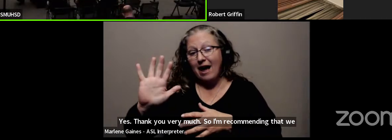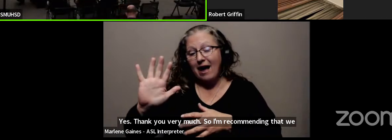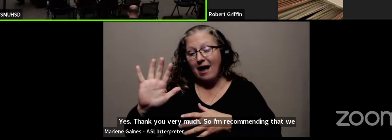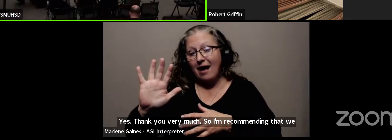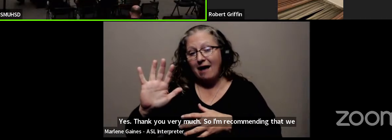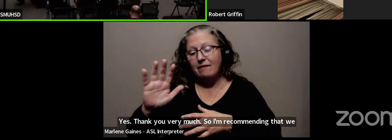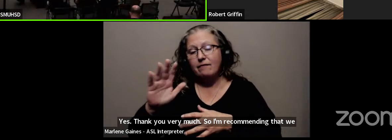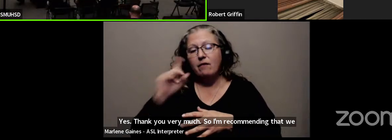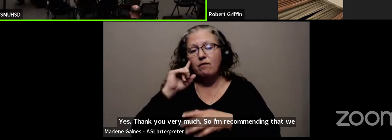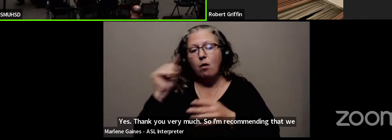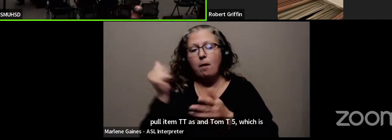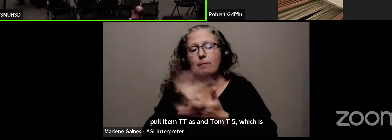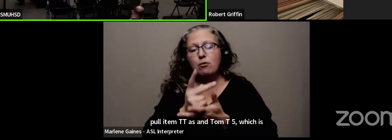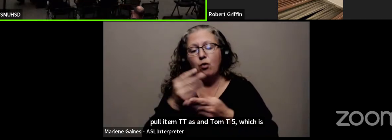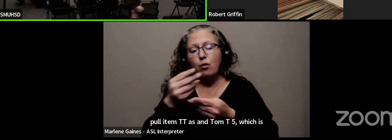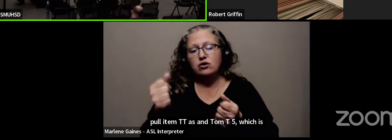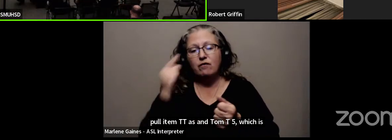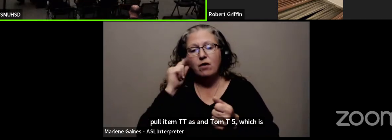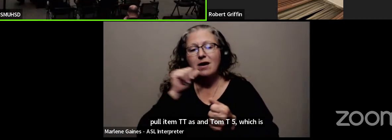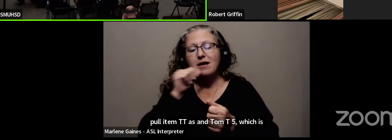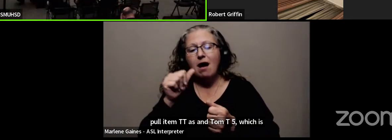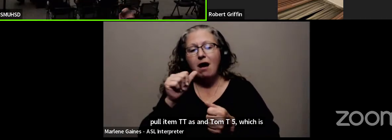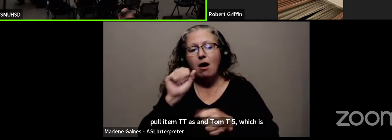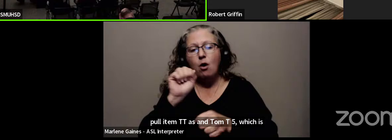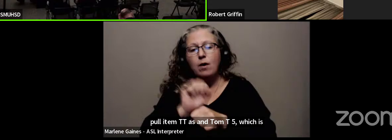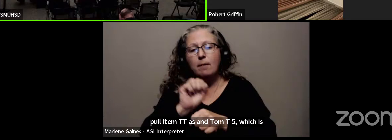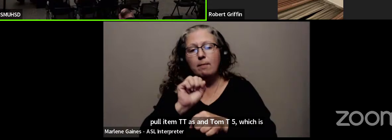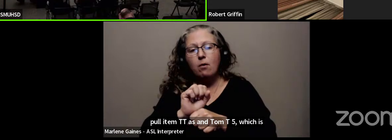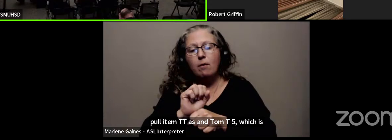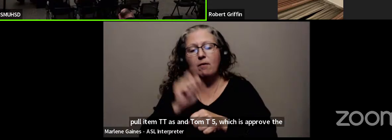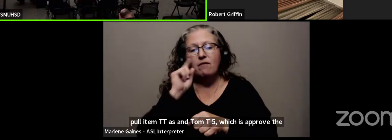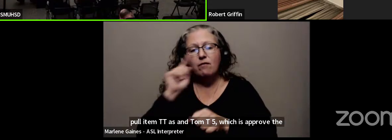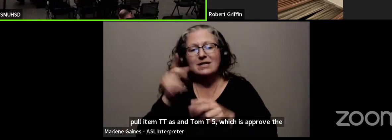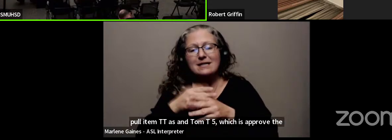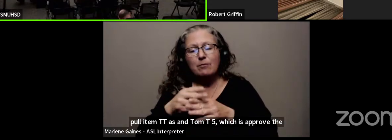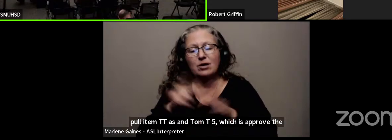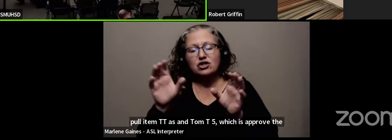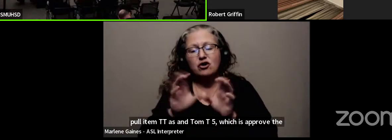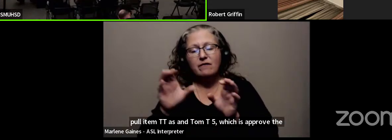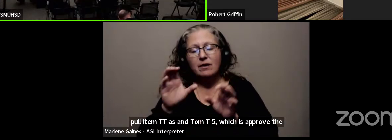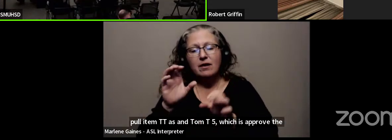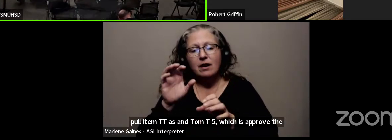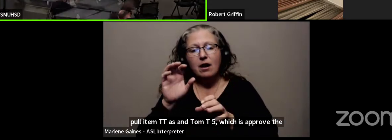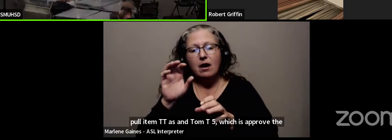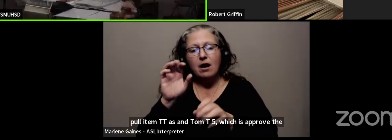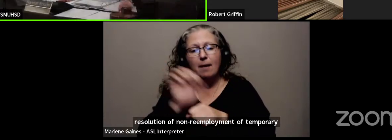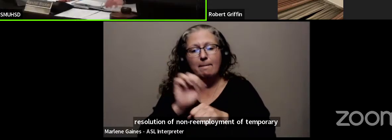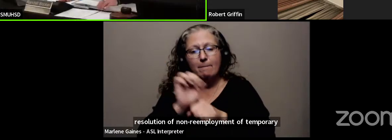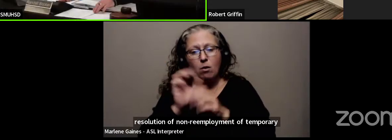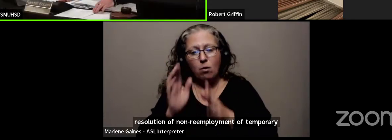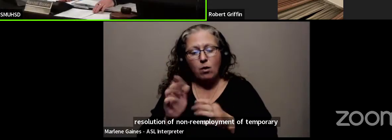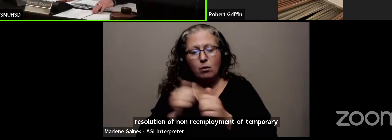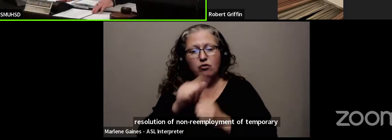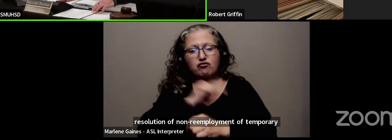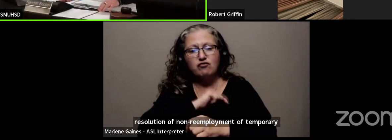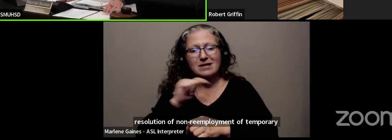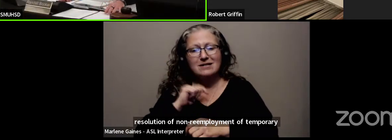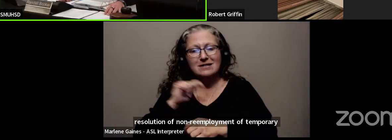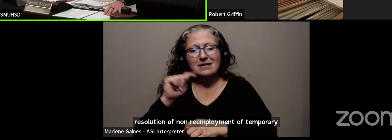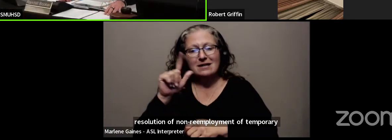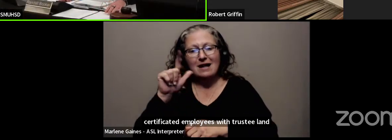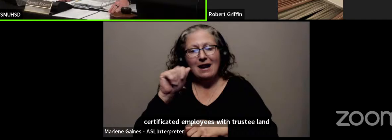approve the resolution of non-reemployment of temporary certificated employees with trustee Land